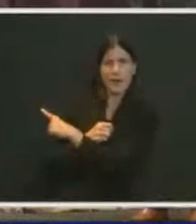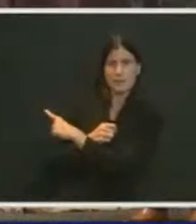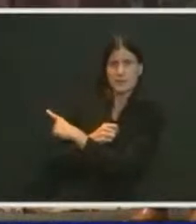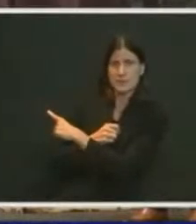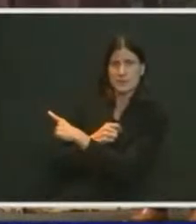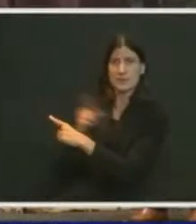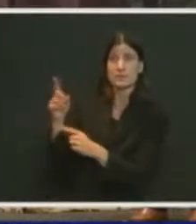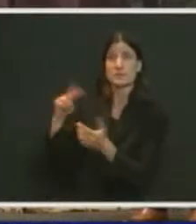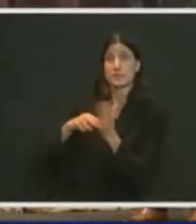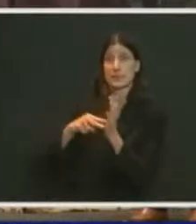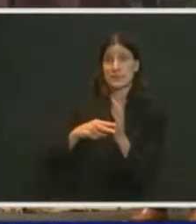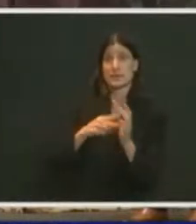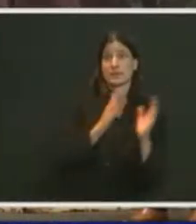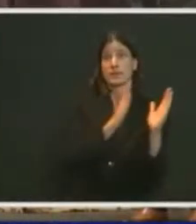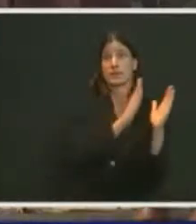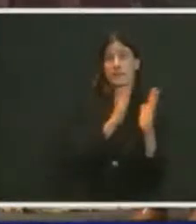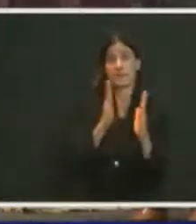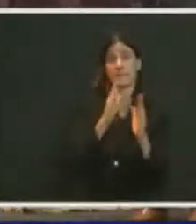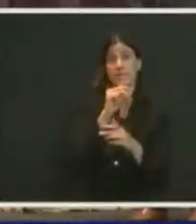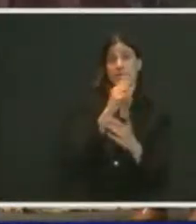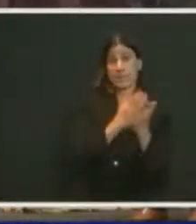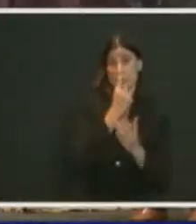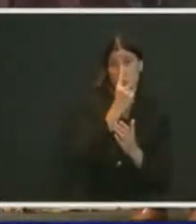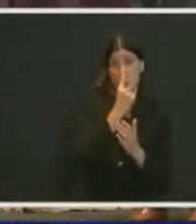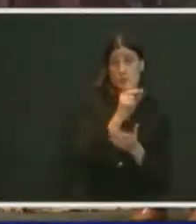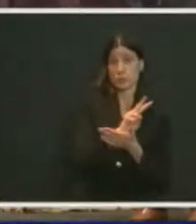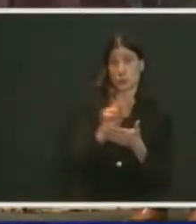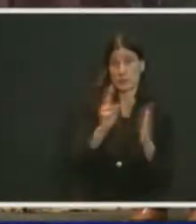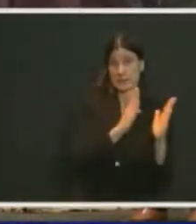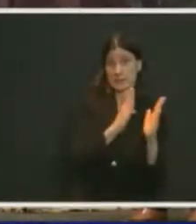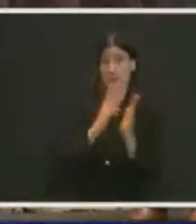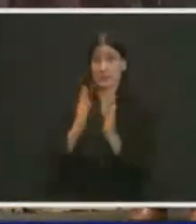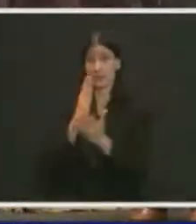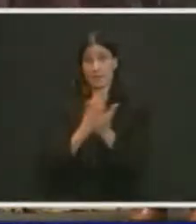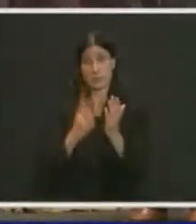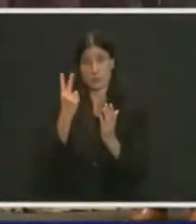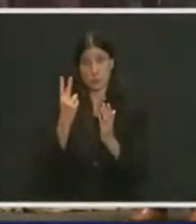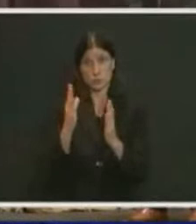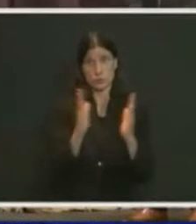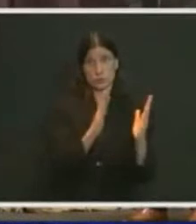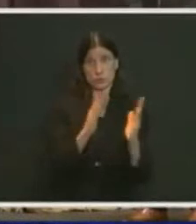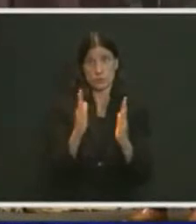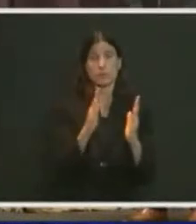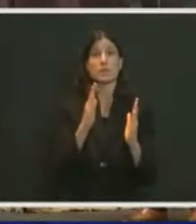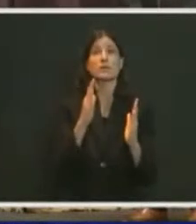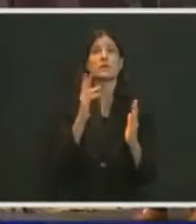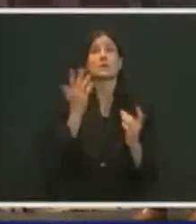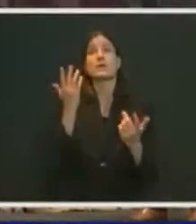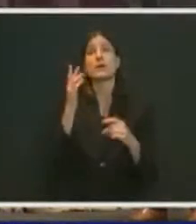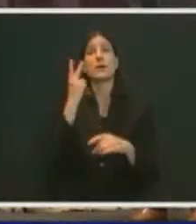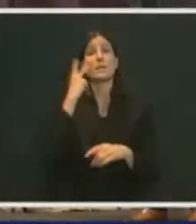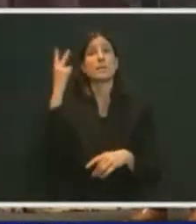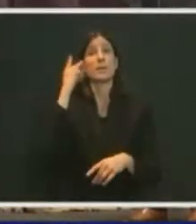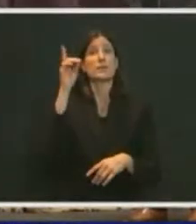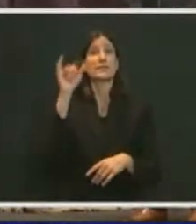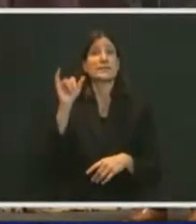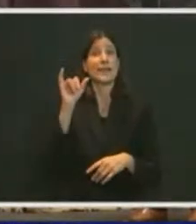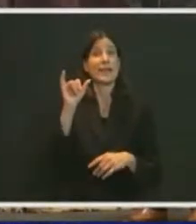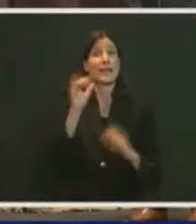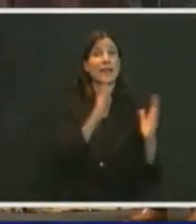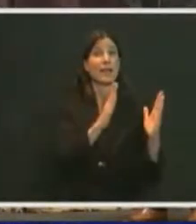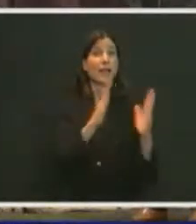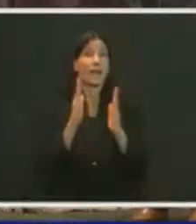as like a floating start. Now, Memorial Day does start early, and people then had in their minds, okay, Memorial Day weekend, we move to phase